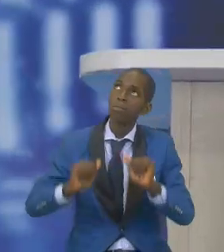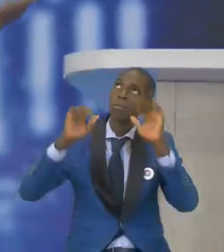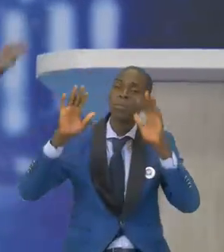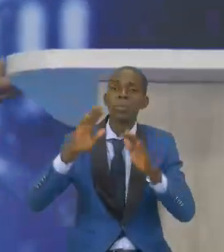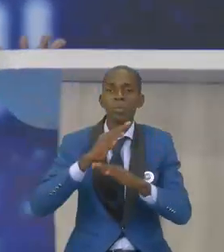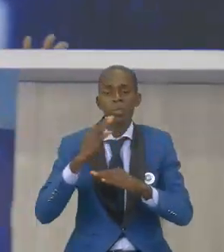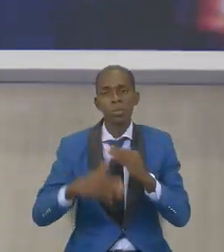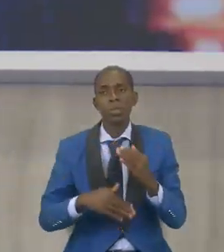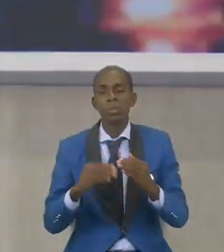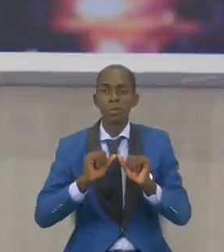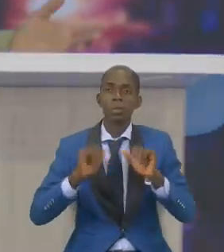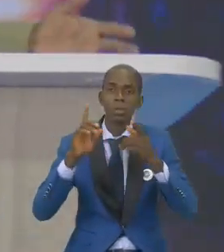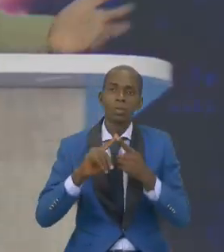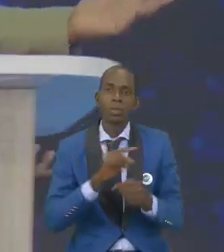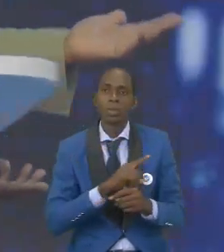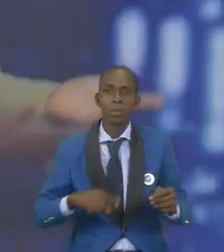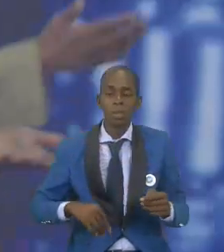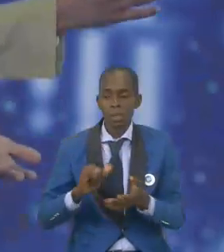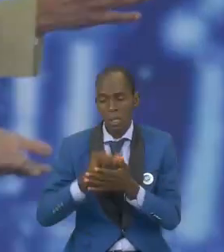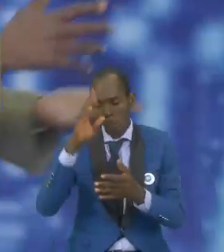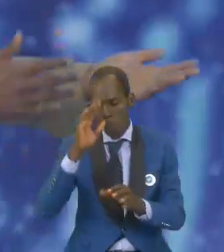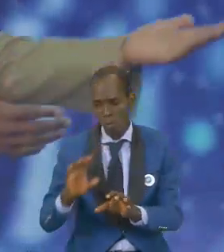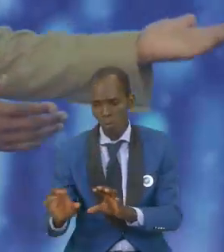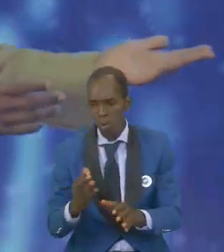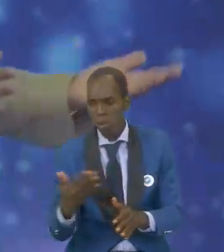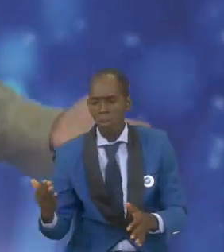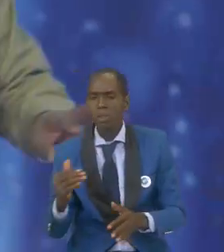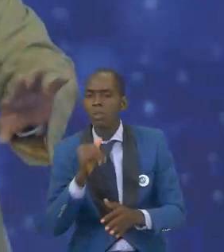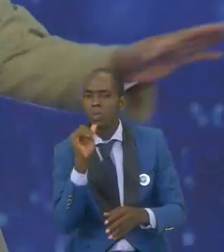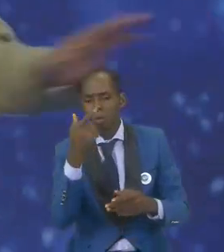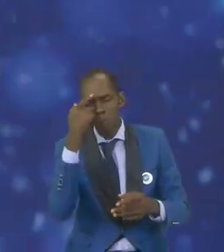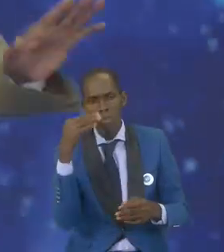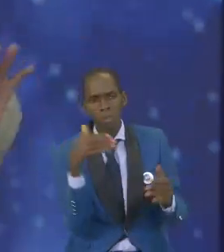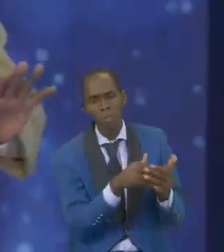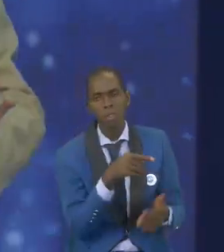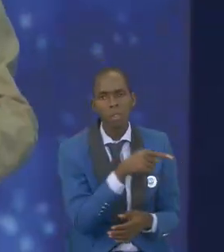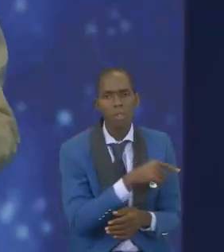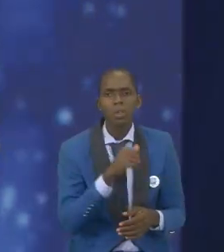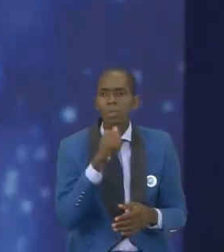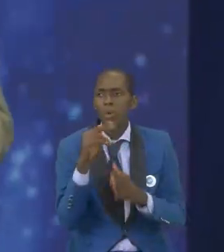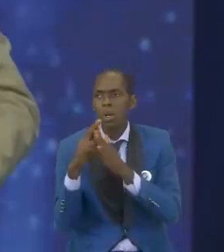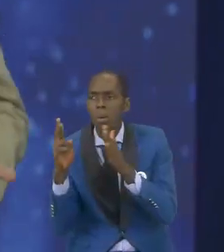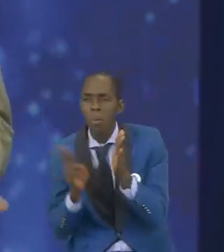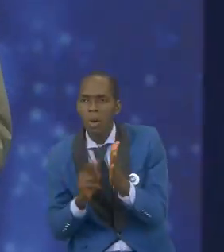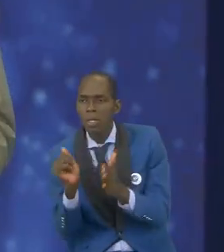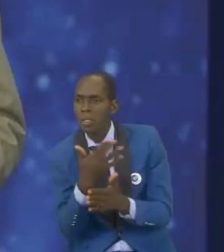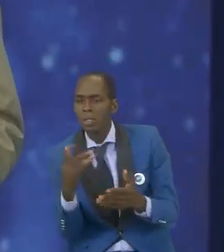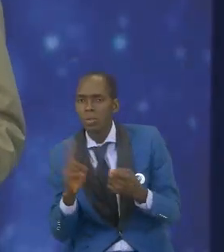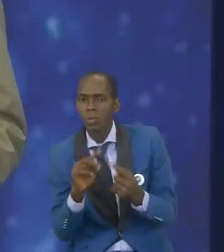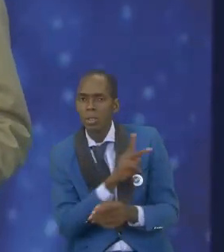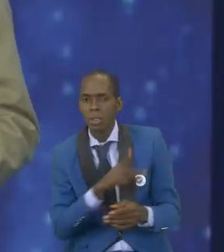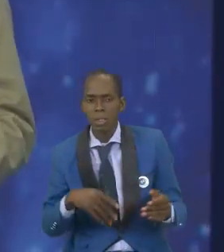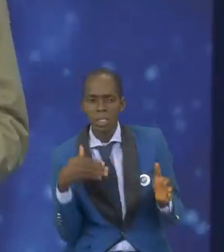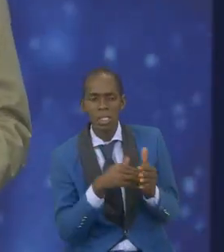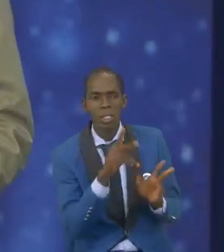wasn't making any reference to them. He wasn't even reporting them to the king. He wasn't acting in any way against